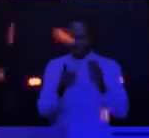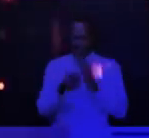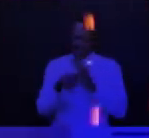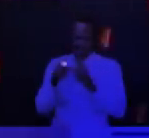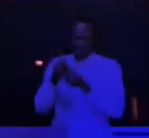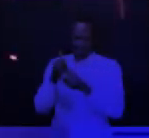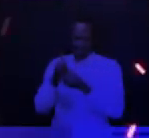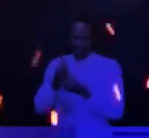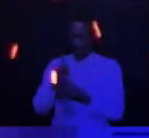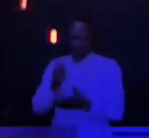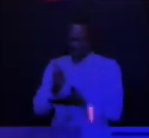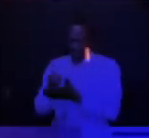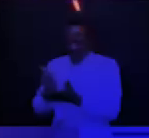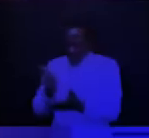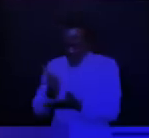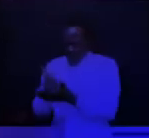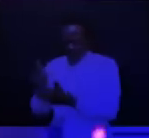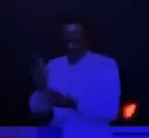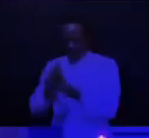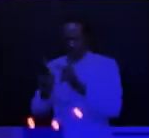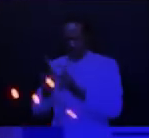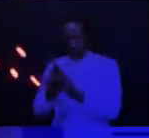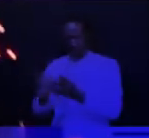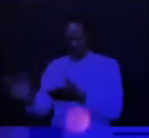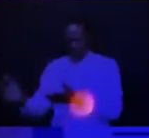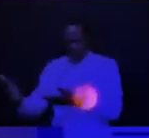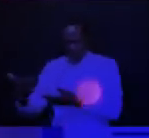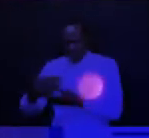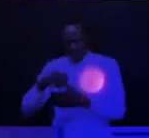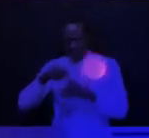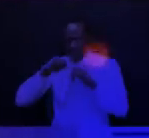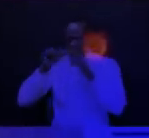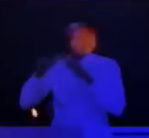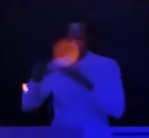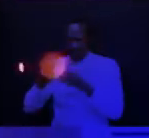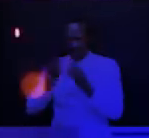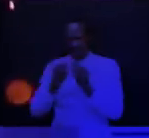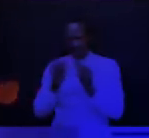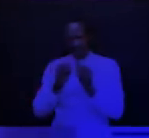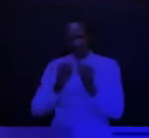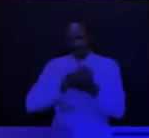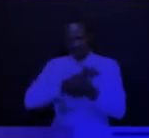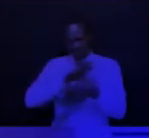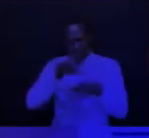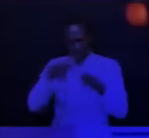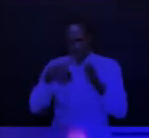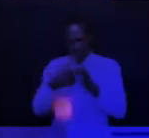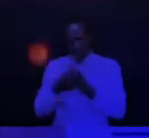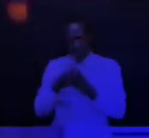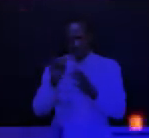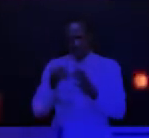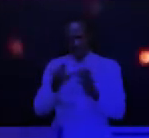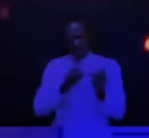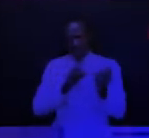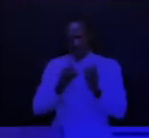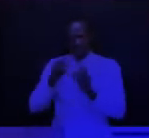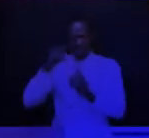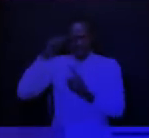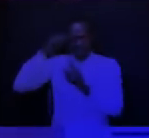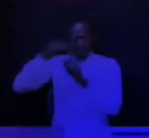the people and to bless them. And in all this, they did it with a motive